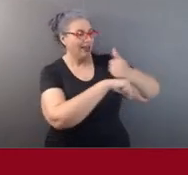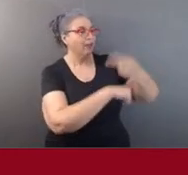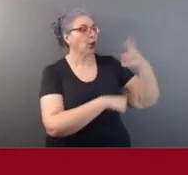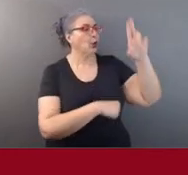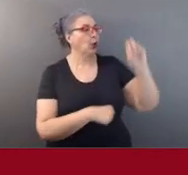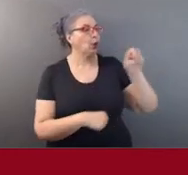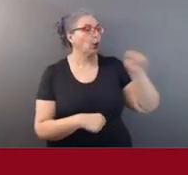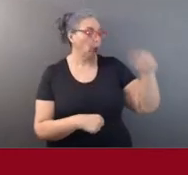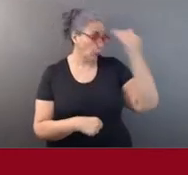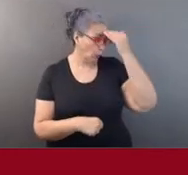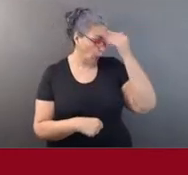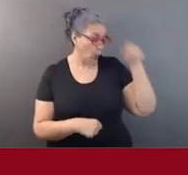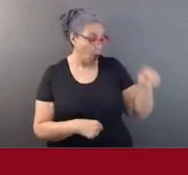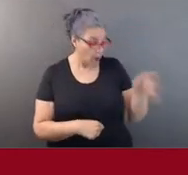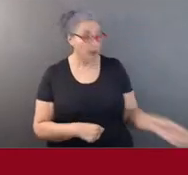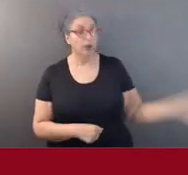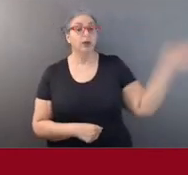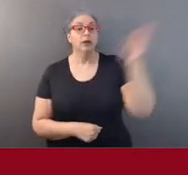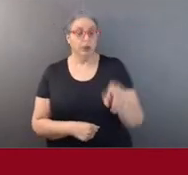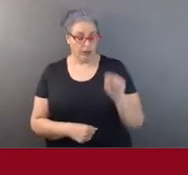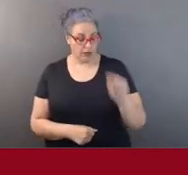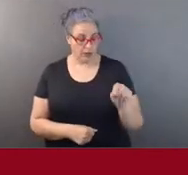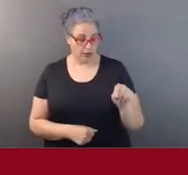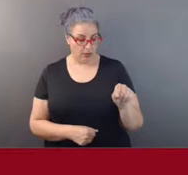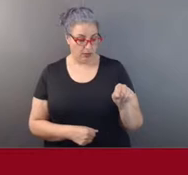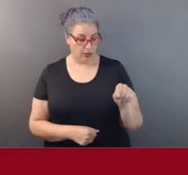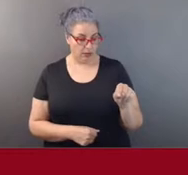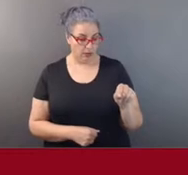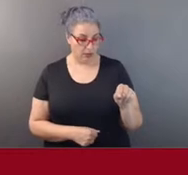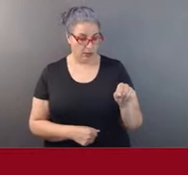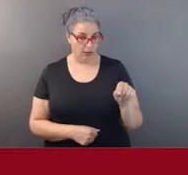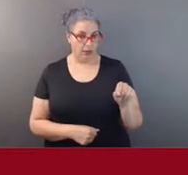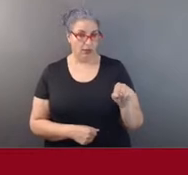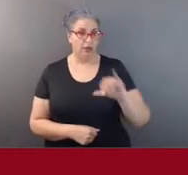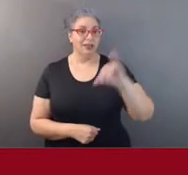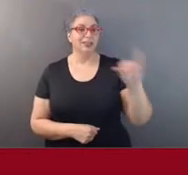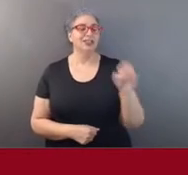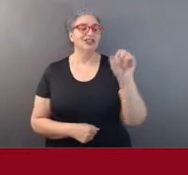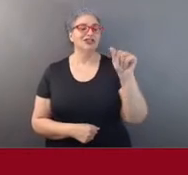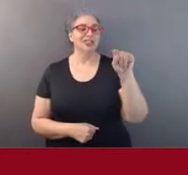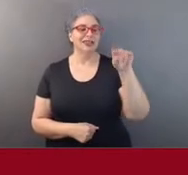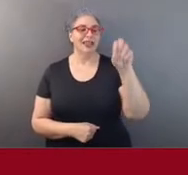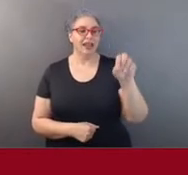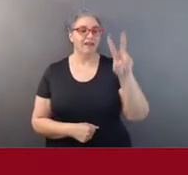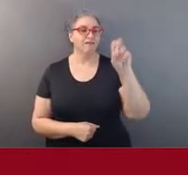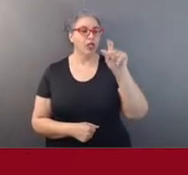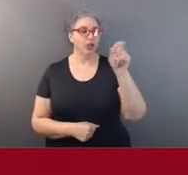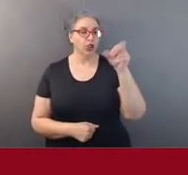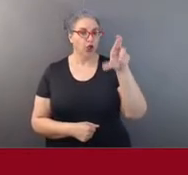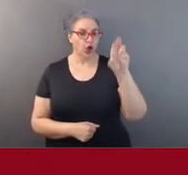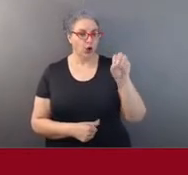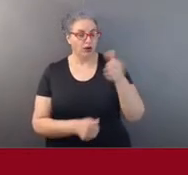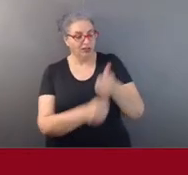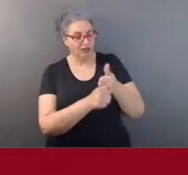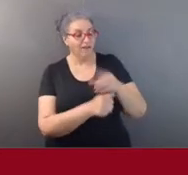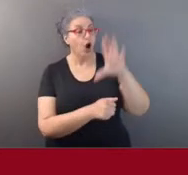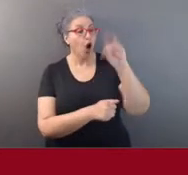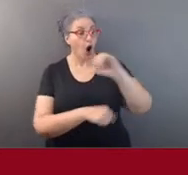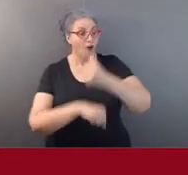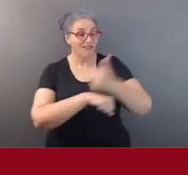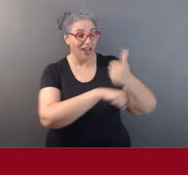Know and senior VP of physical production of Unscripted at Hello Sunshine, Jeanette Volturno, co-founder and COO of